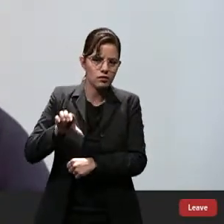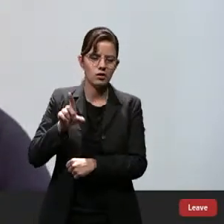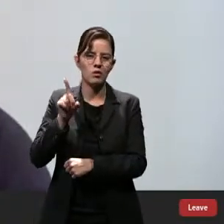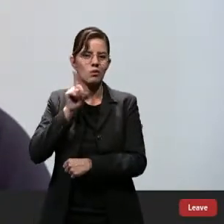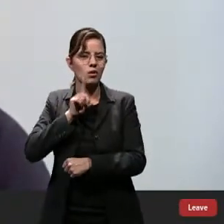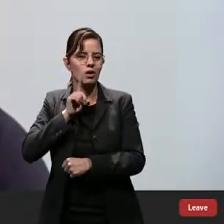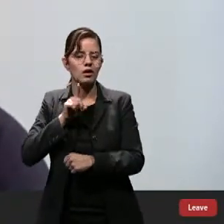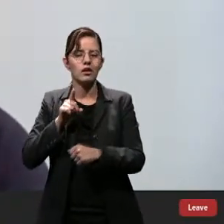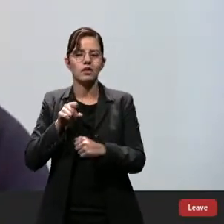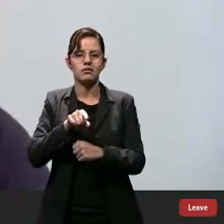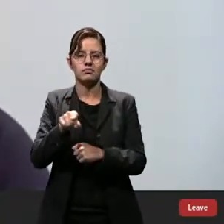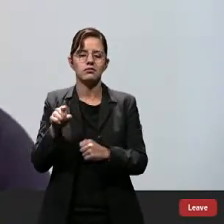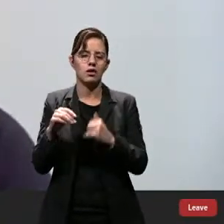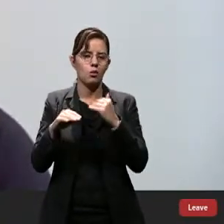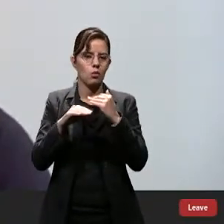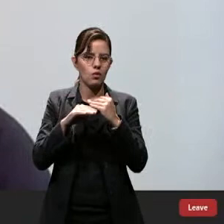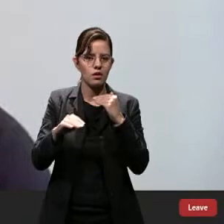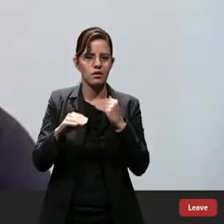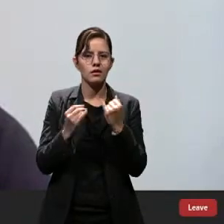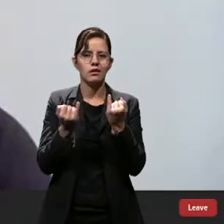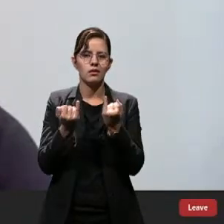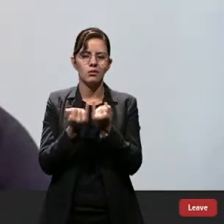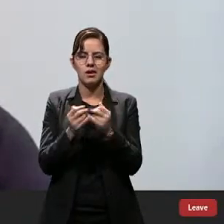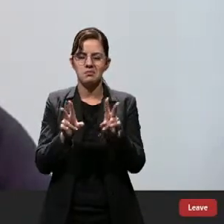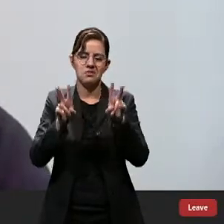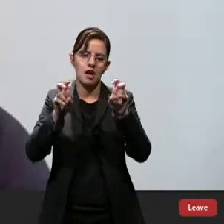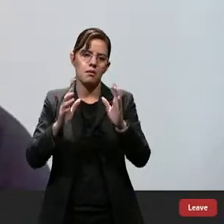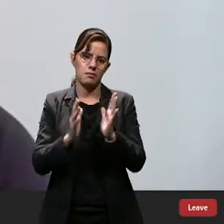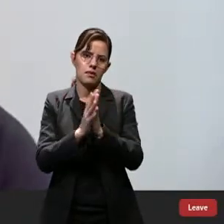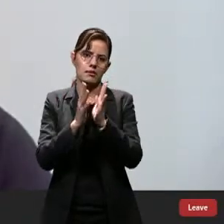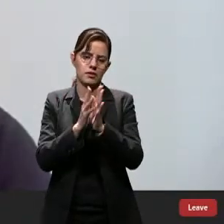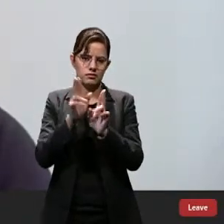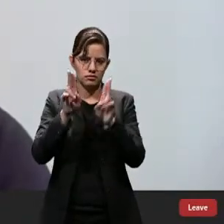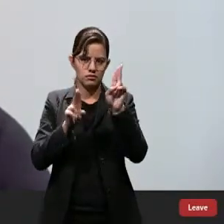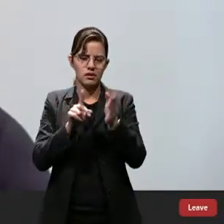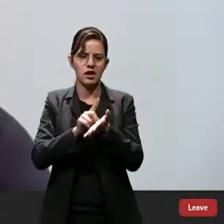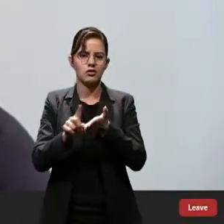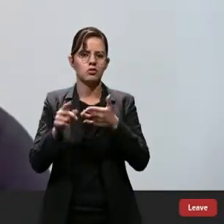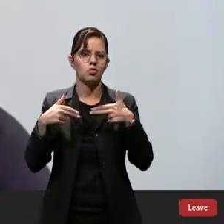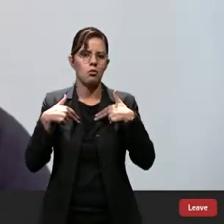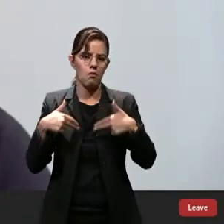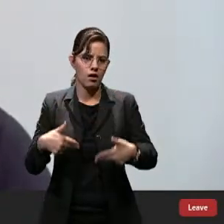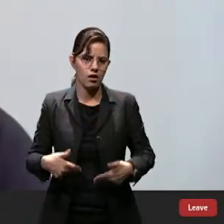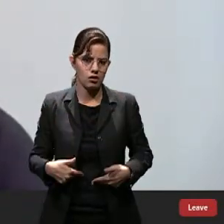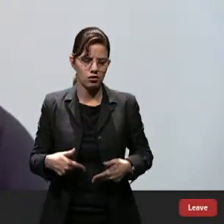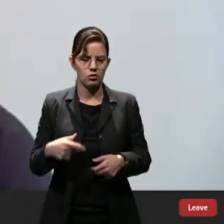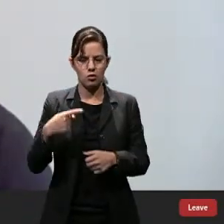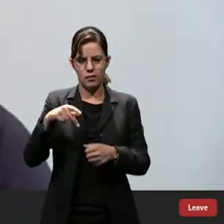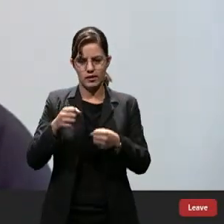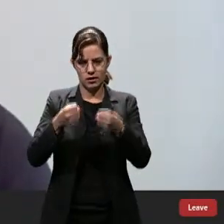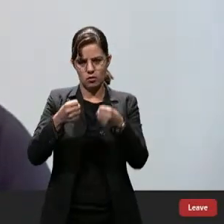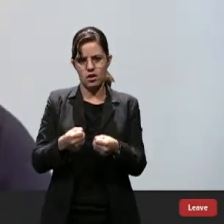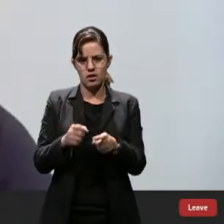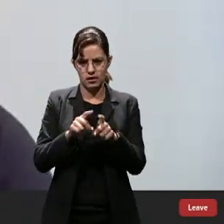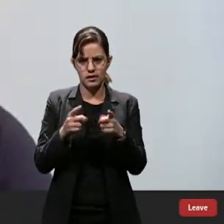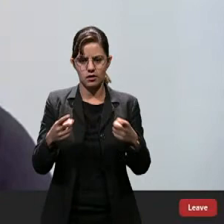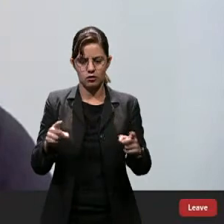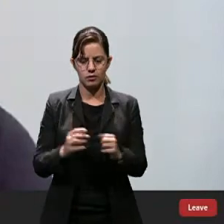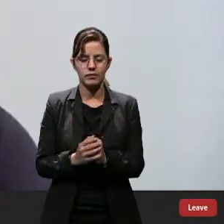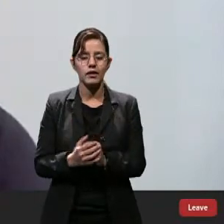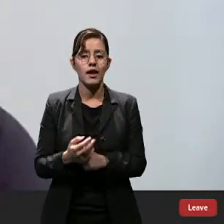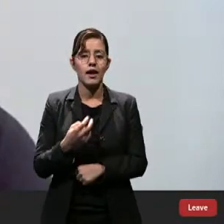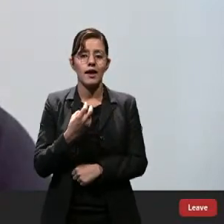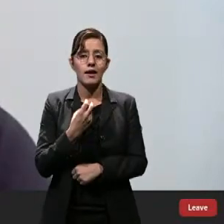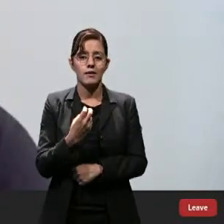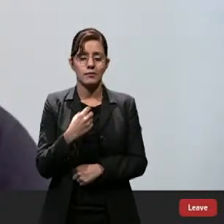equality within the 4 pillars of the organization that include democracy, human rights, safety, and development.